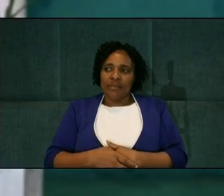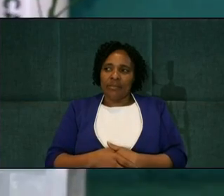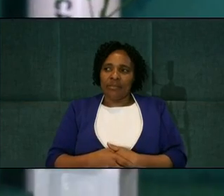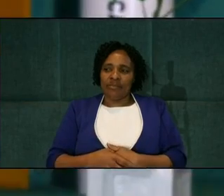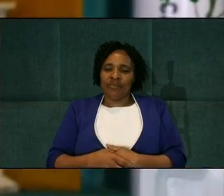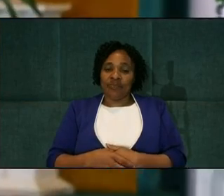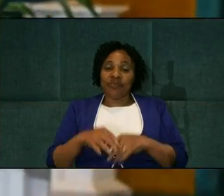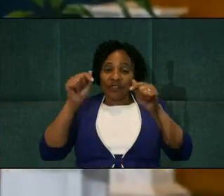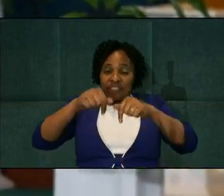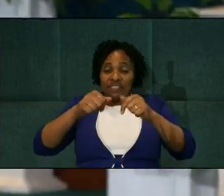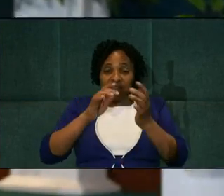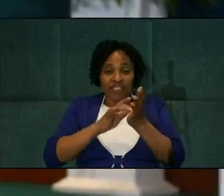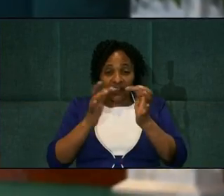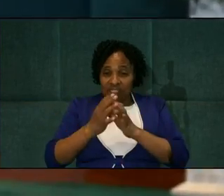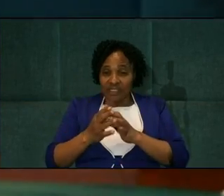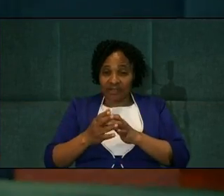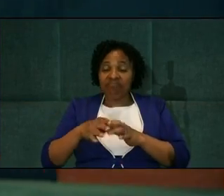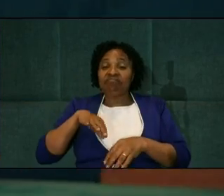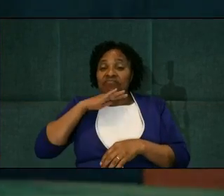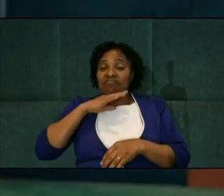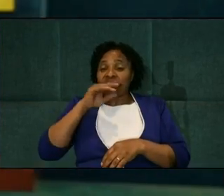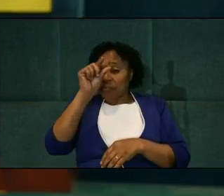This is Jesus hanging on the cross.